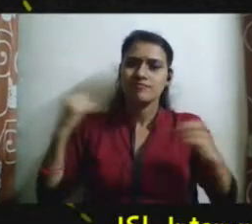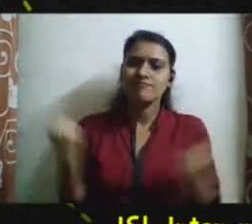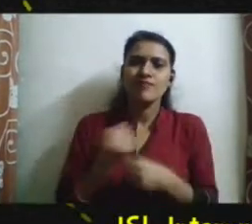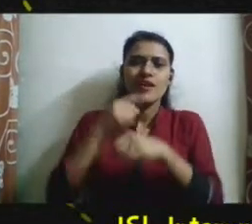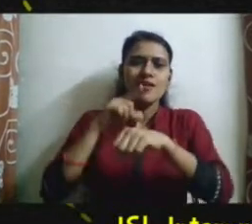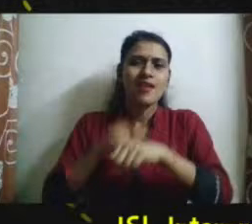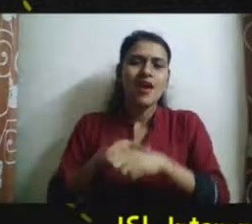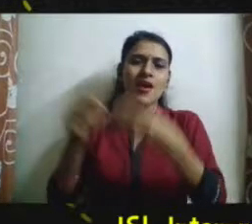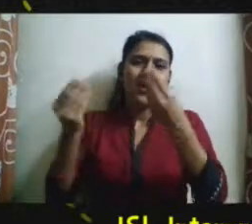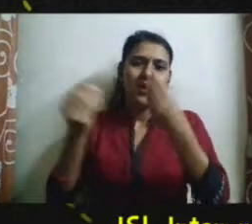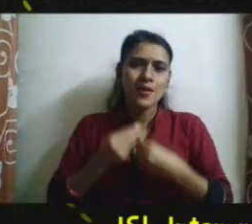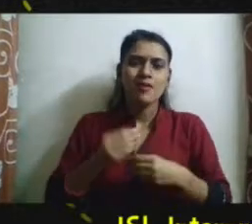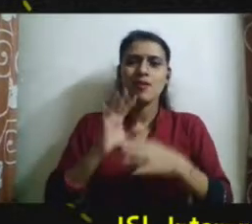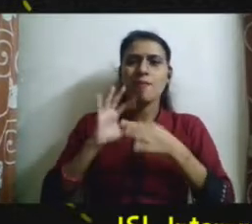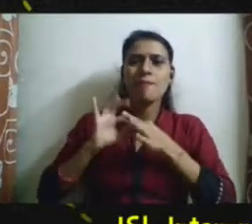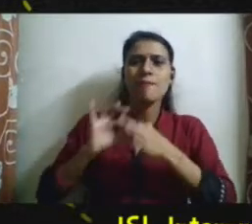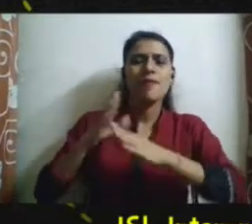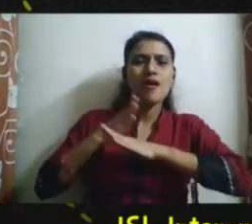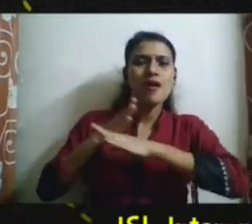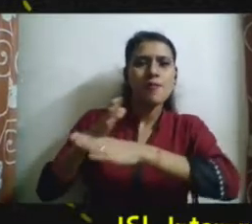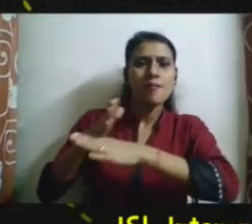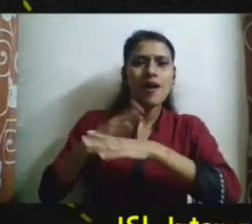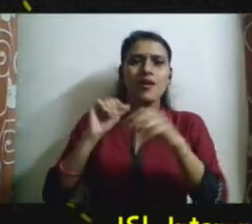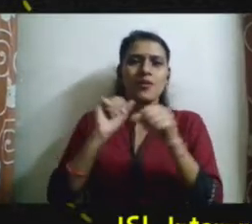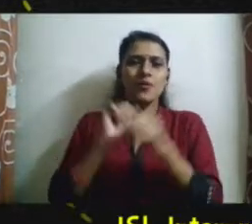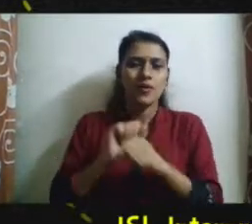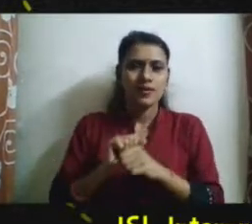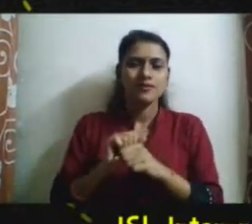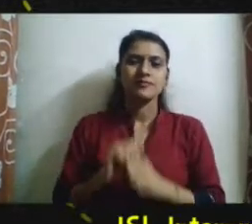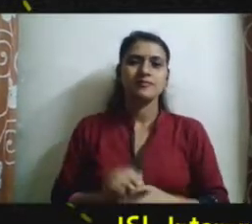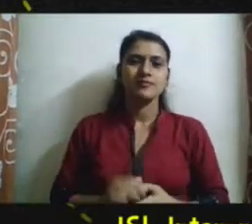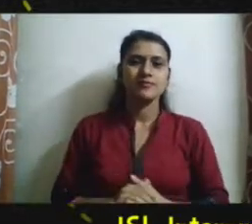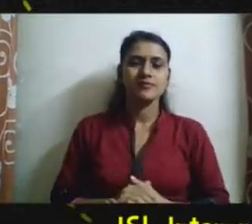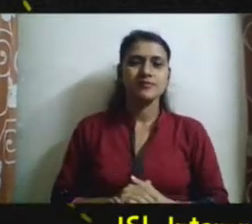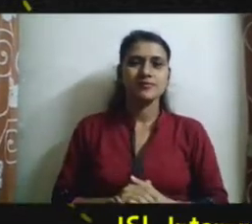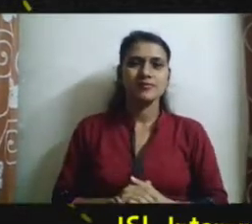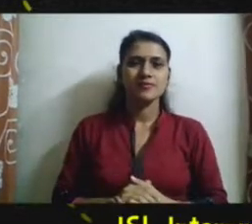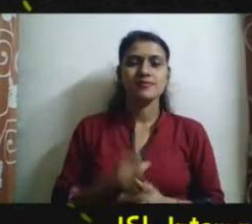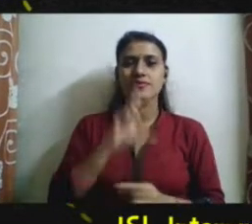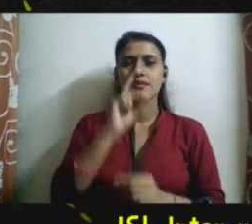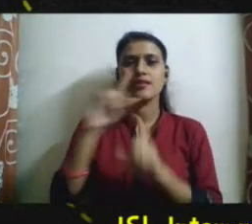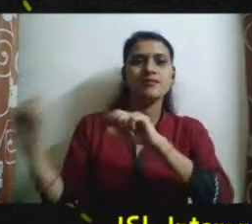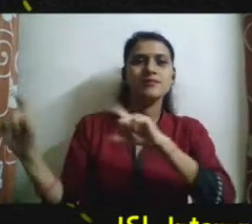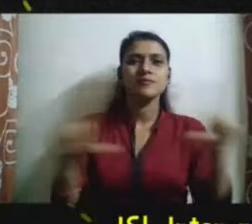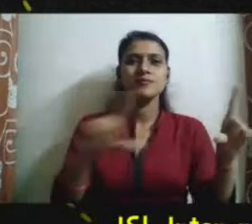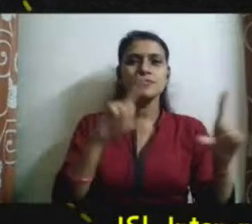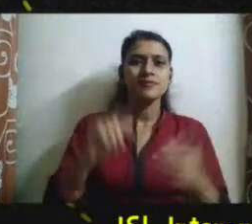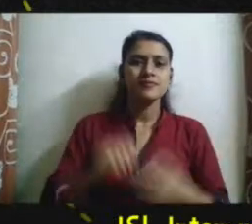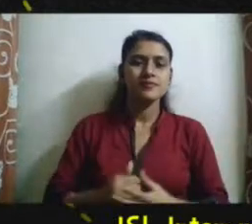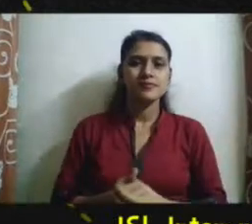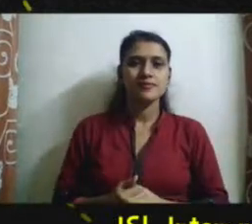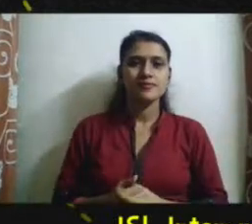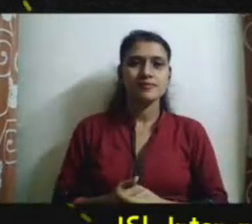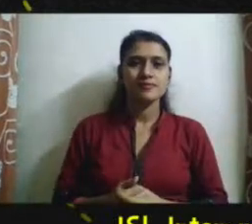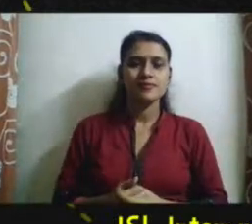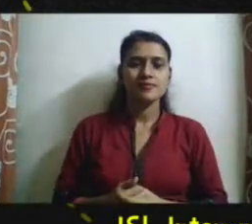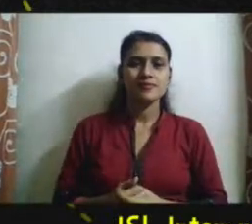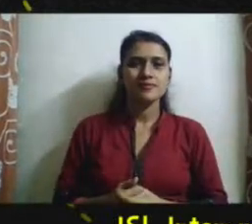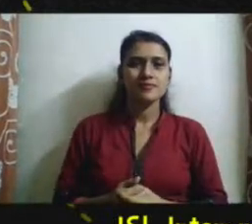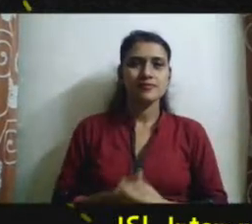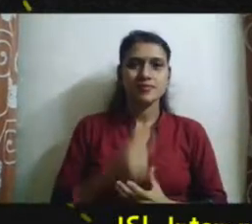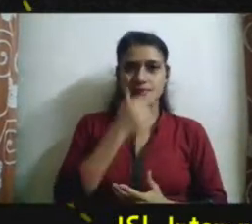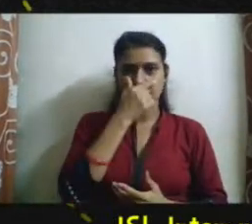for being involved, being partners in pleasure. You can go to the next slide. Yeah,